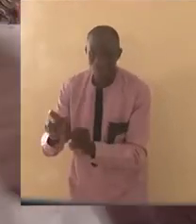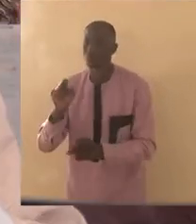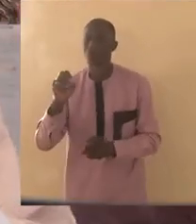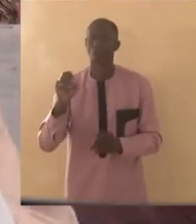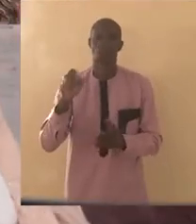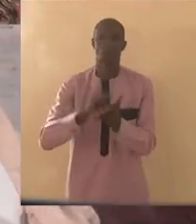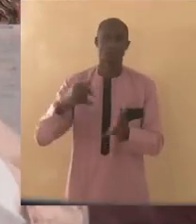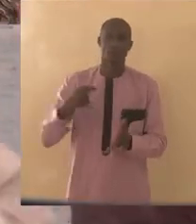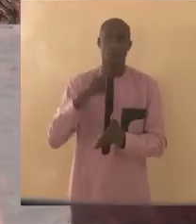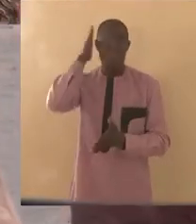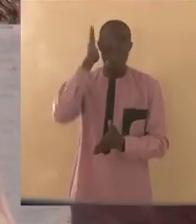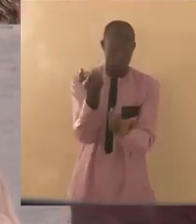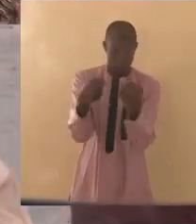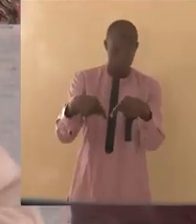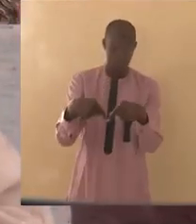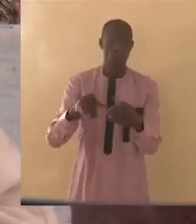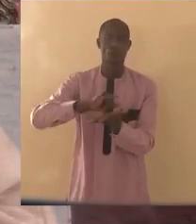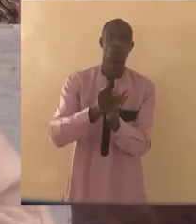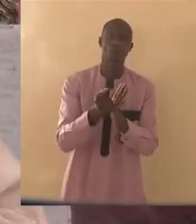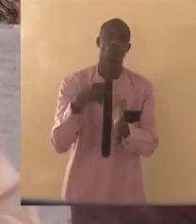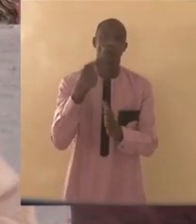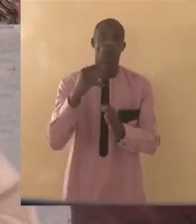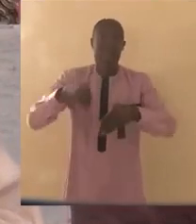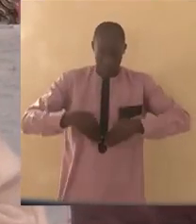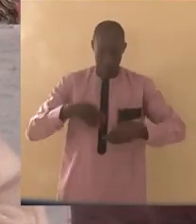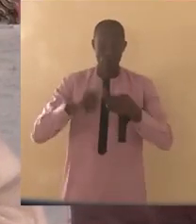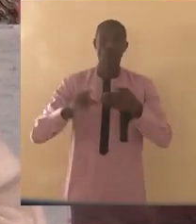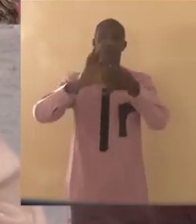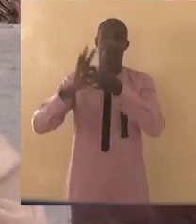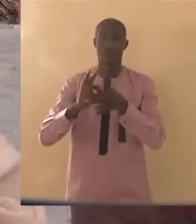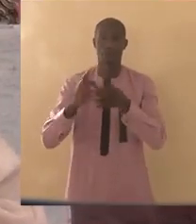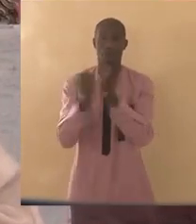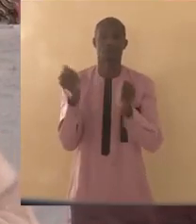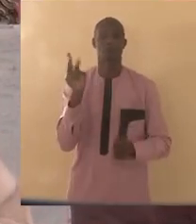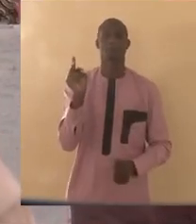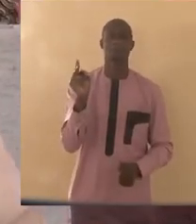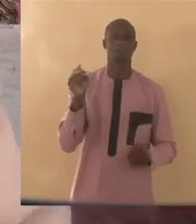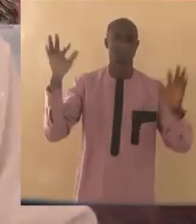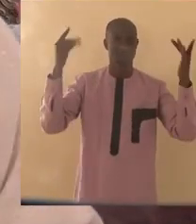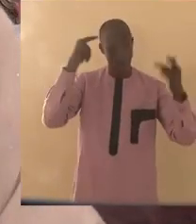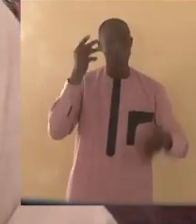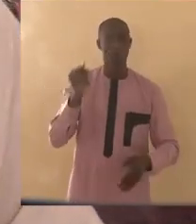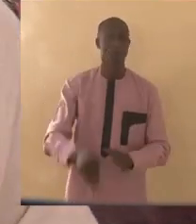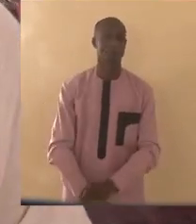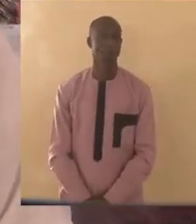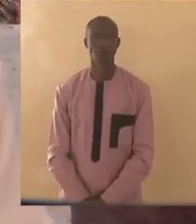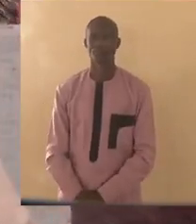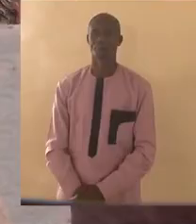prepare. Yes. So that we will come. Those of us who agree to be united with him. Exactly. Give him a round of